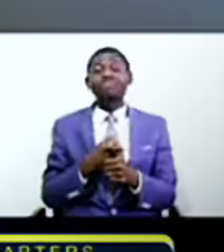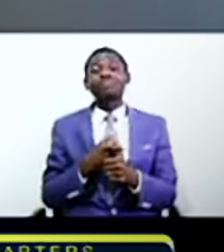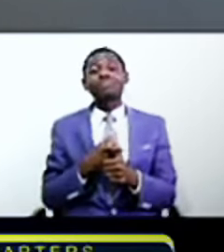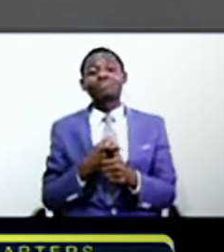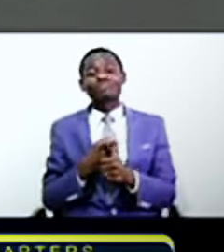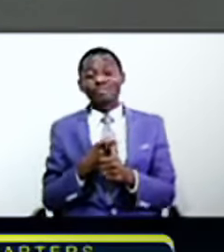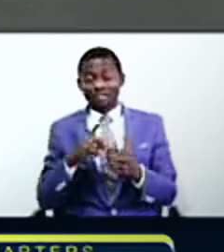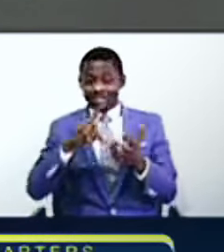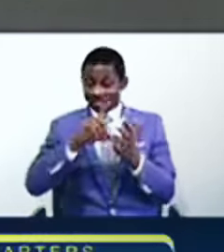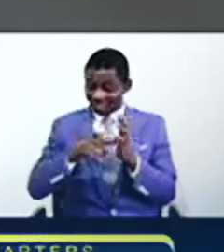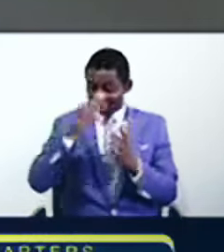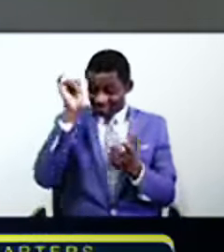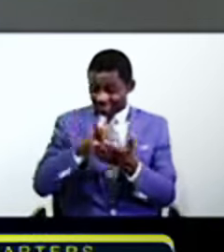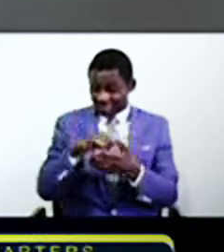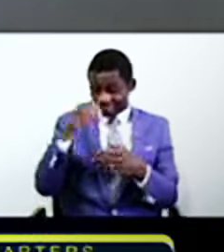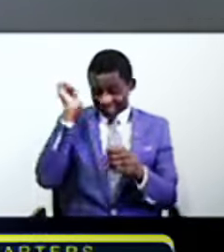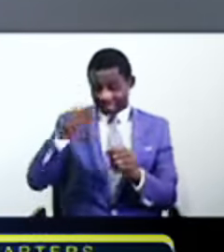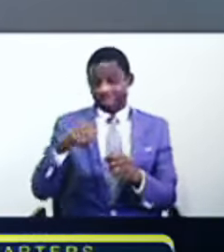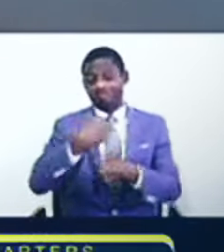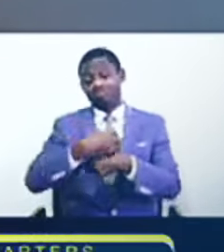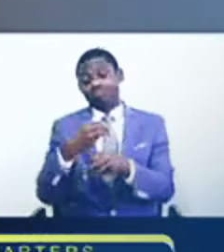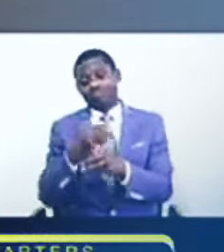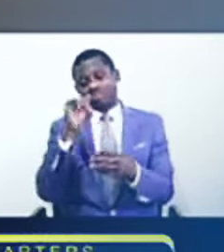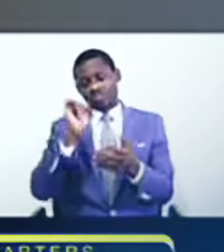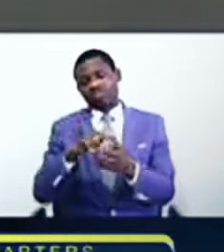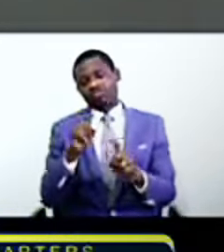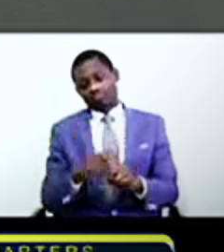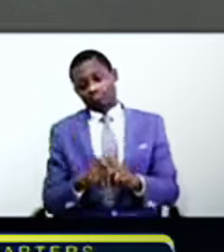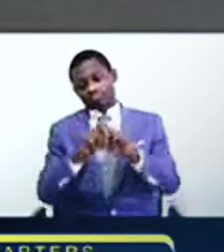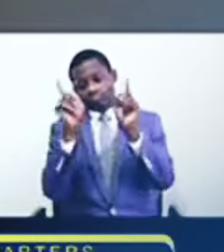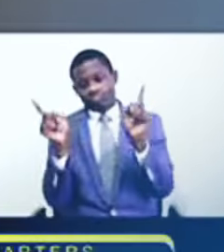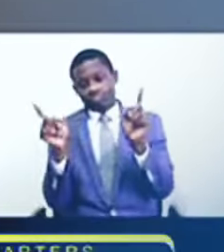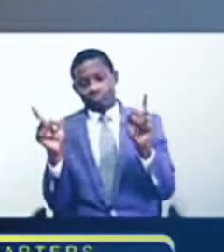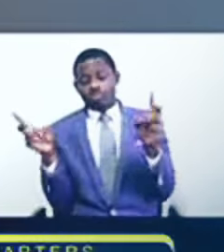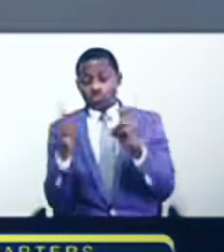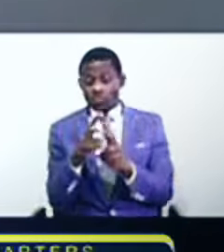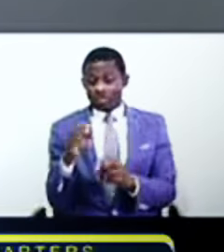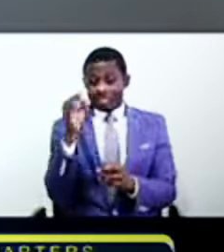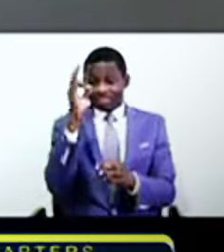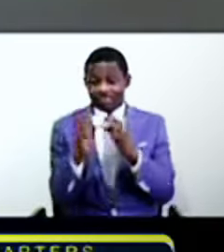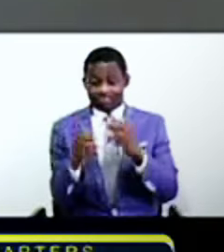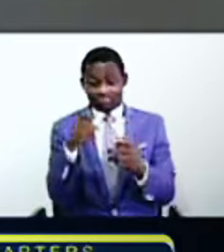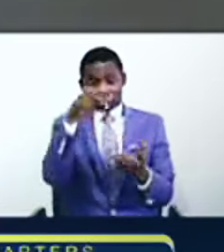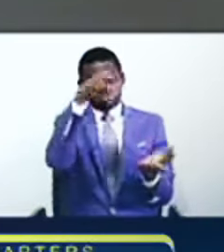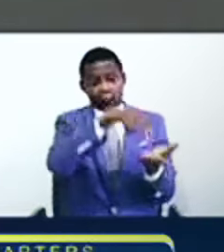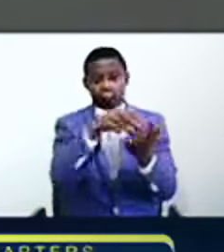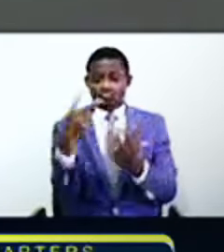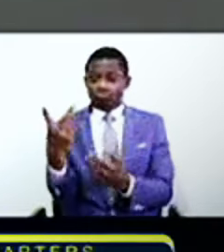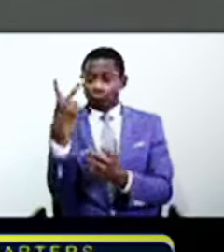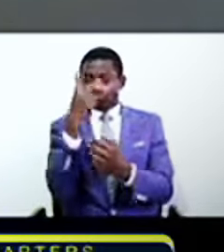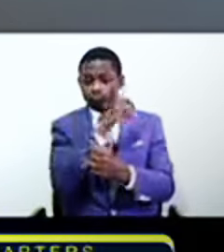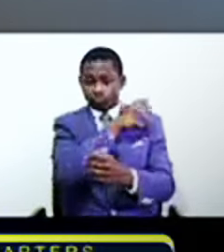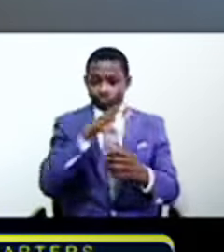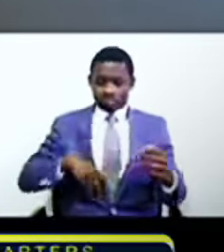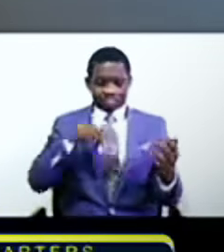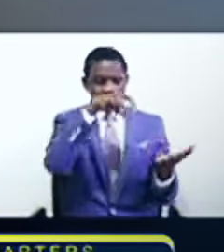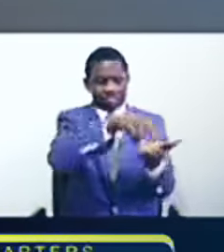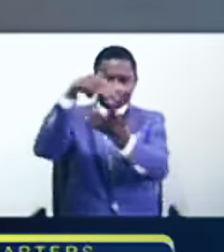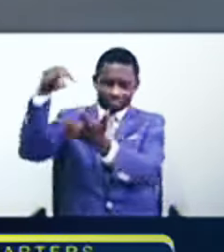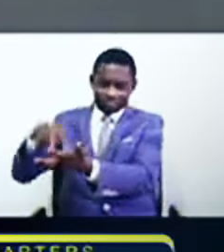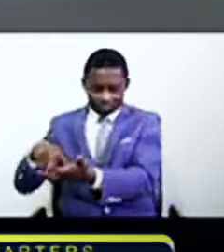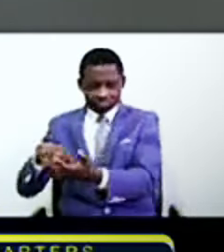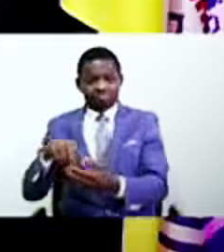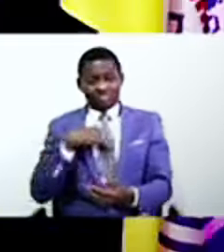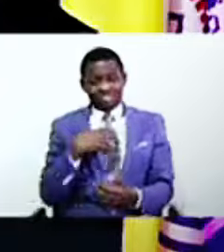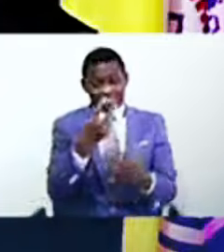That makes the difference. That makes the difference between one Christian and the other.